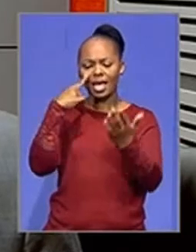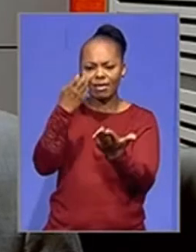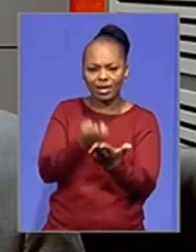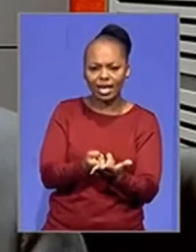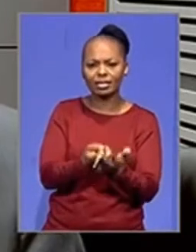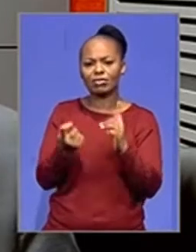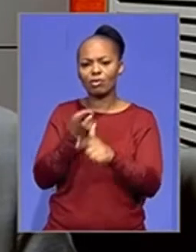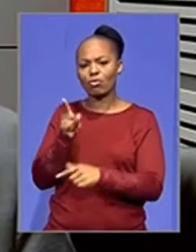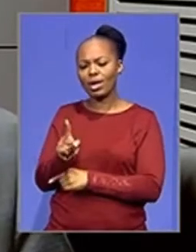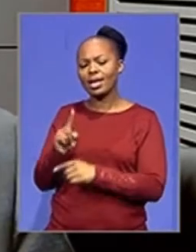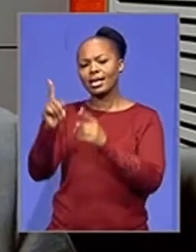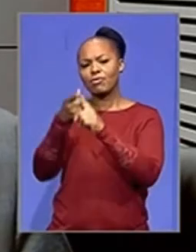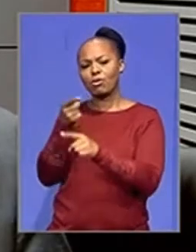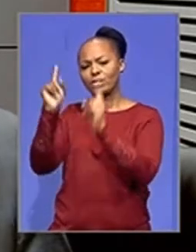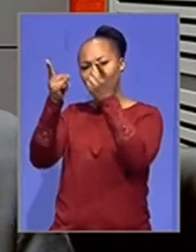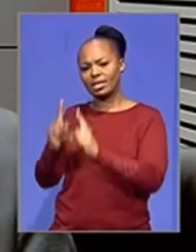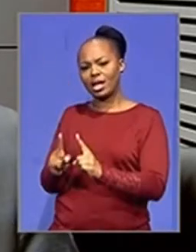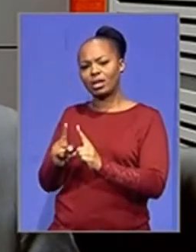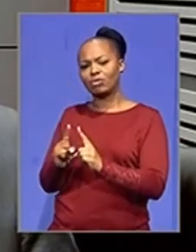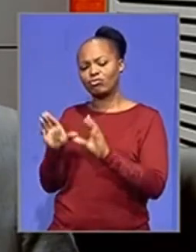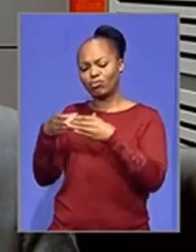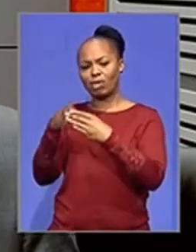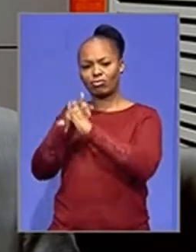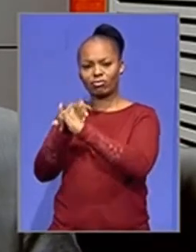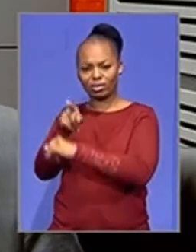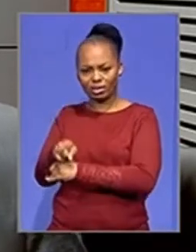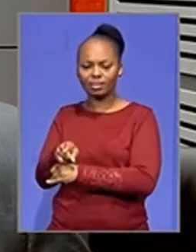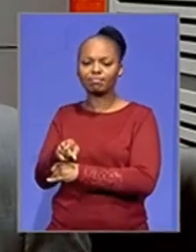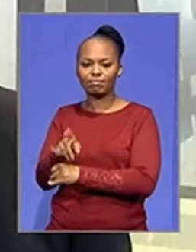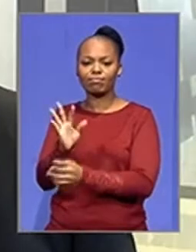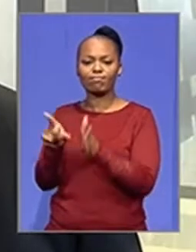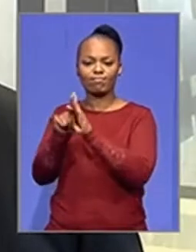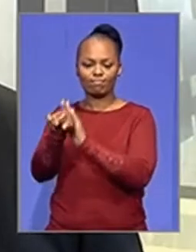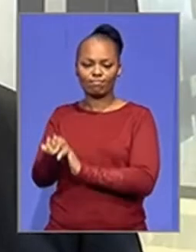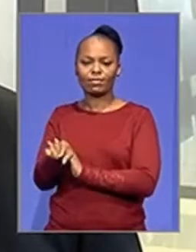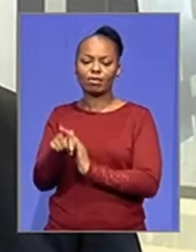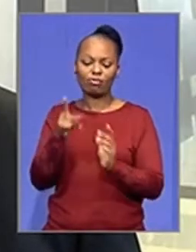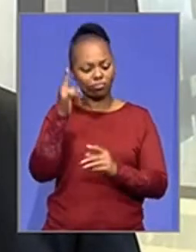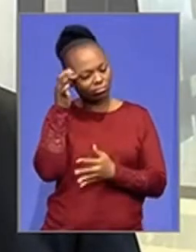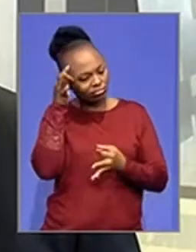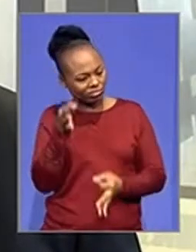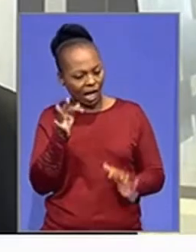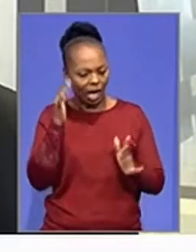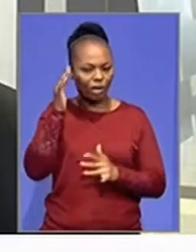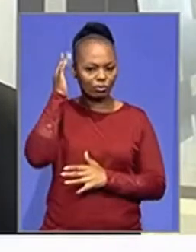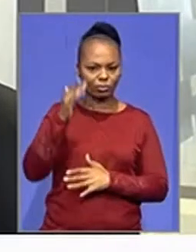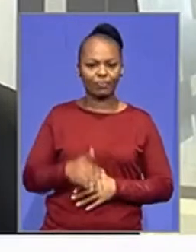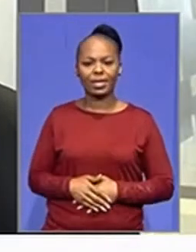Special Tribunal for us to make an equitable and just order. We are really very happy as the